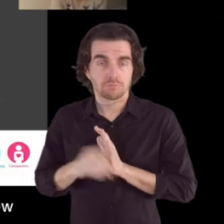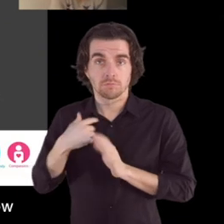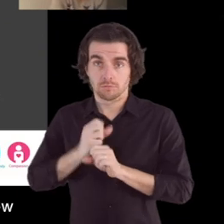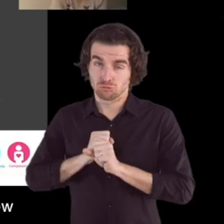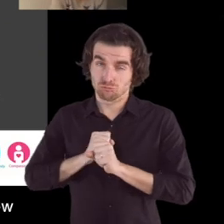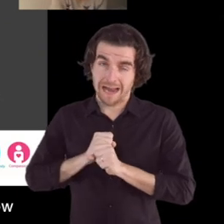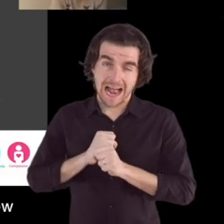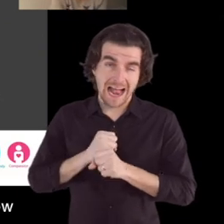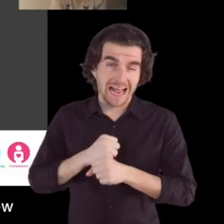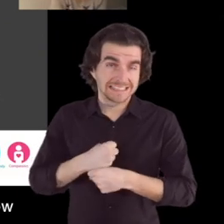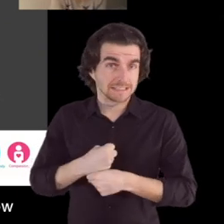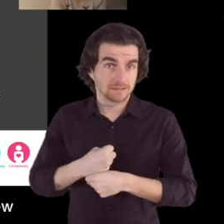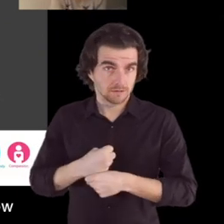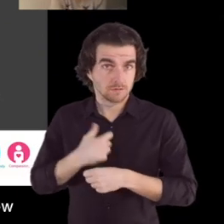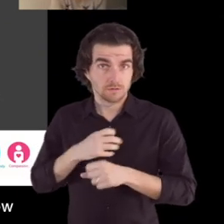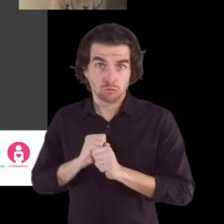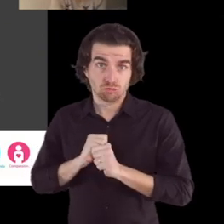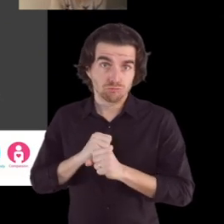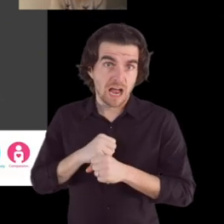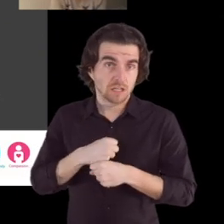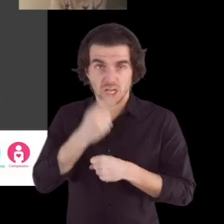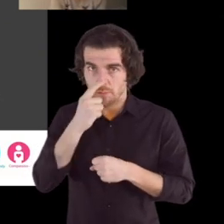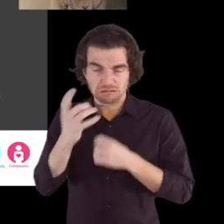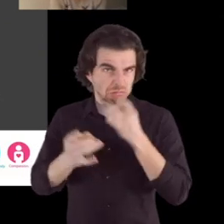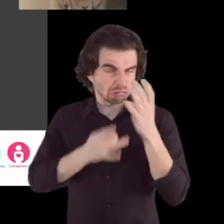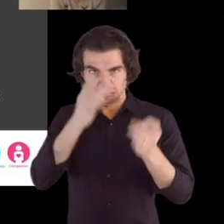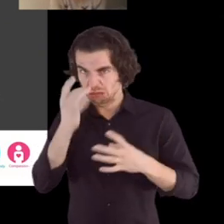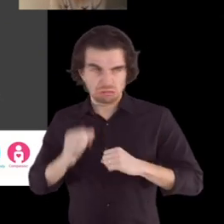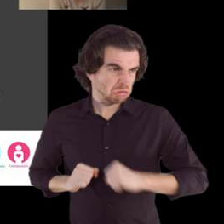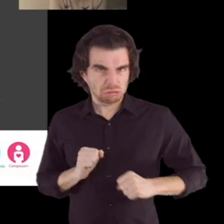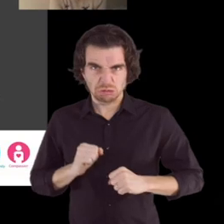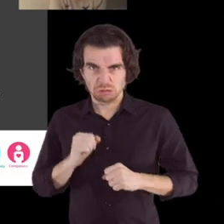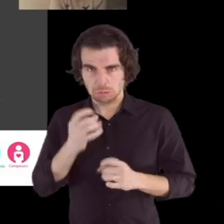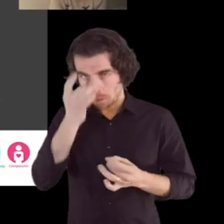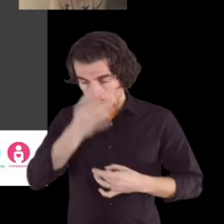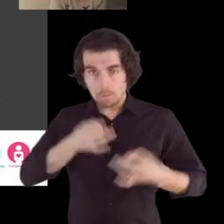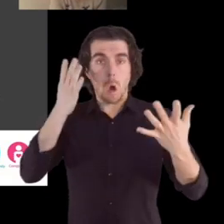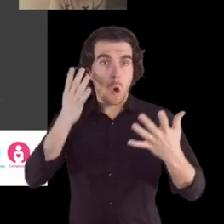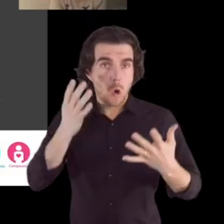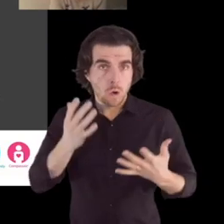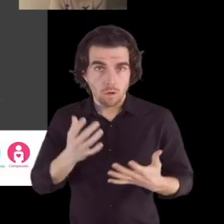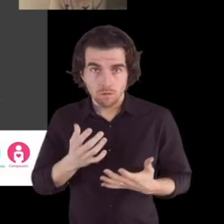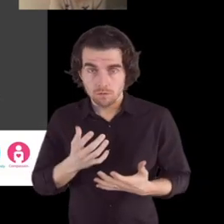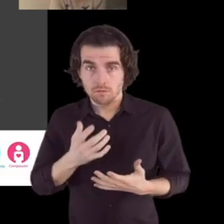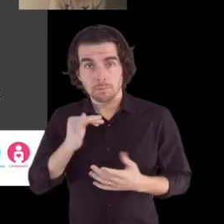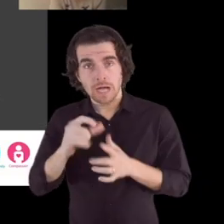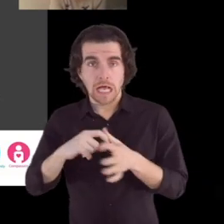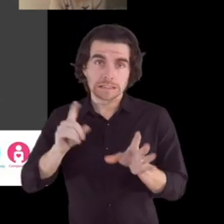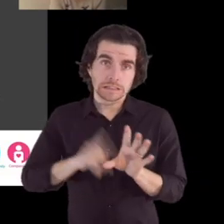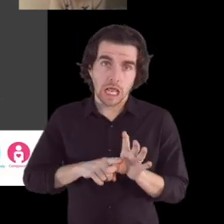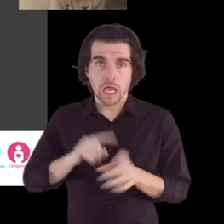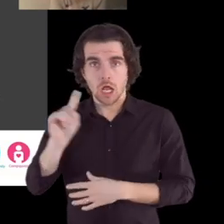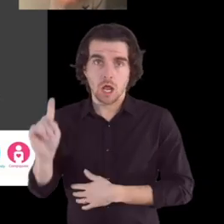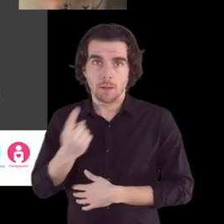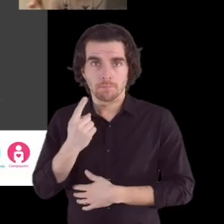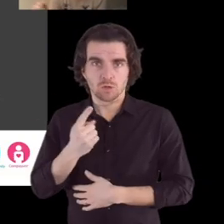So when we're stressed out, you know, you can be really irritable and bad-tempered. You know what it's like when you come home from work, you've had a bad day, somebody looks